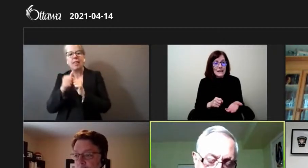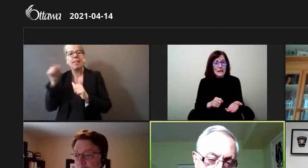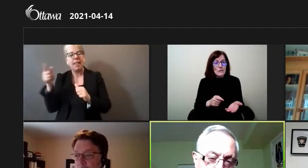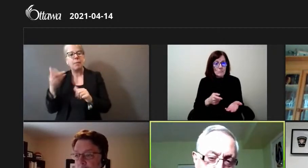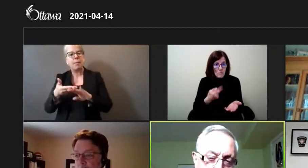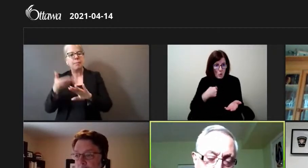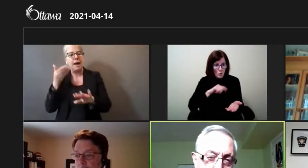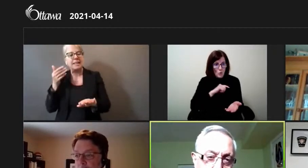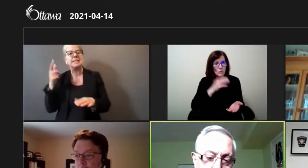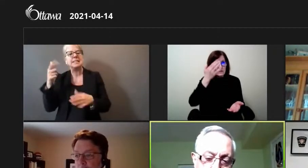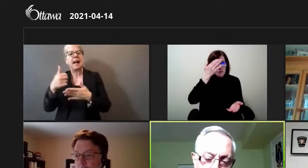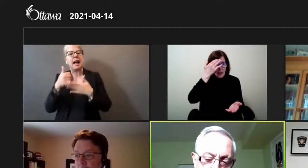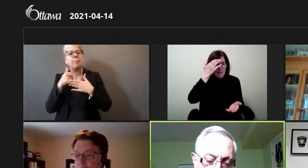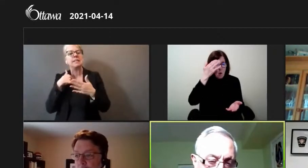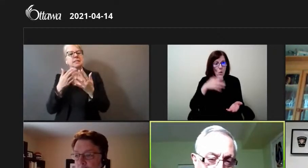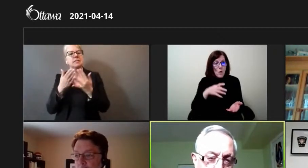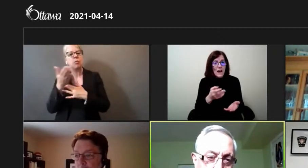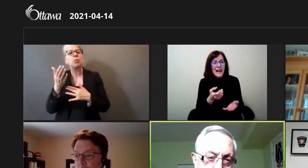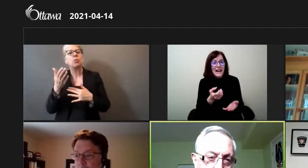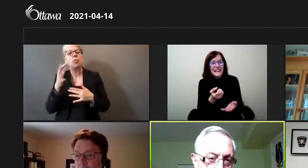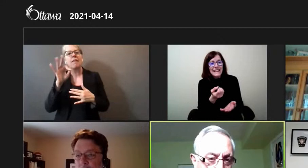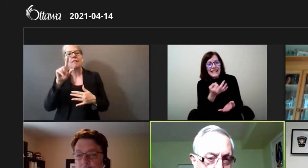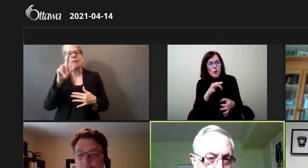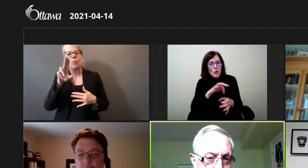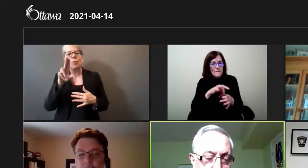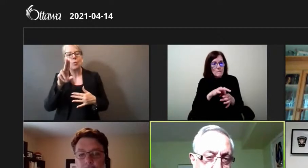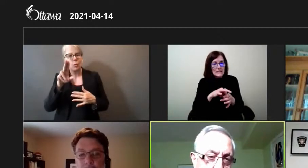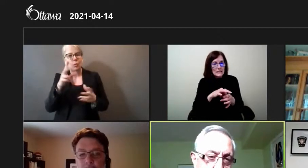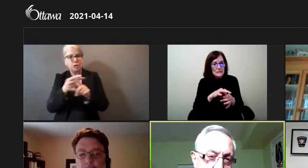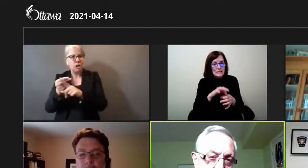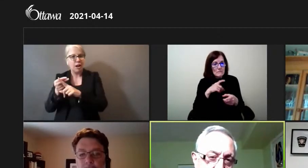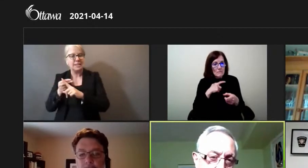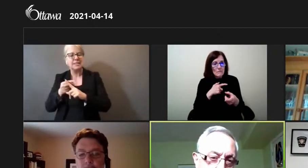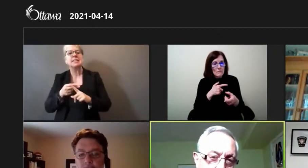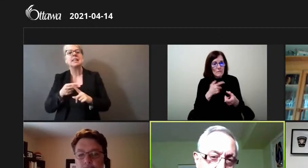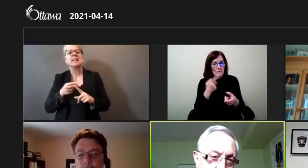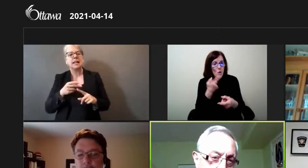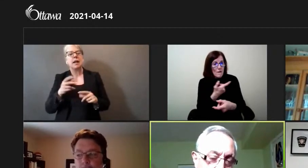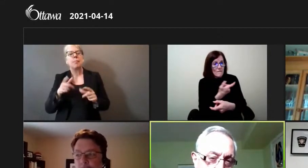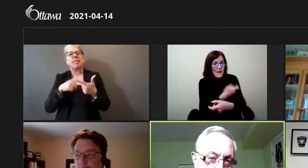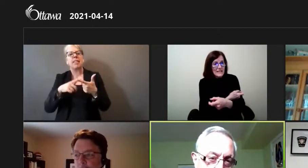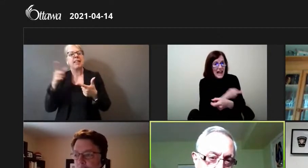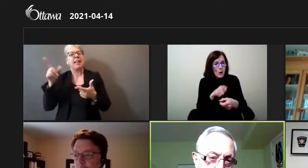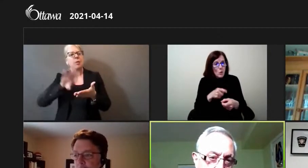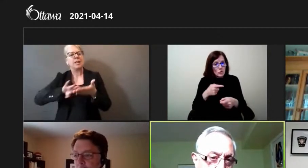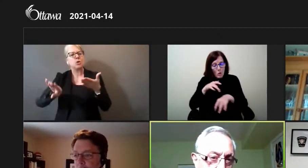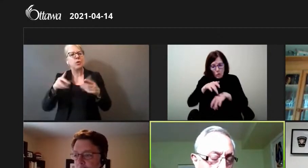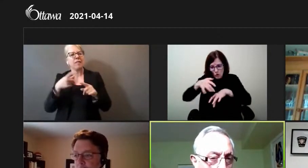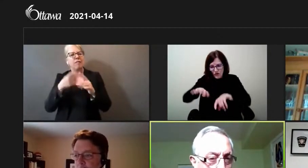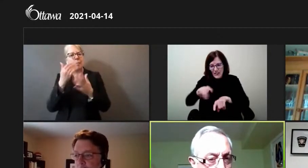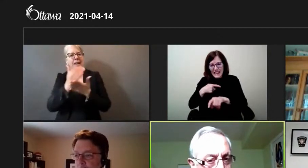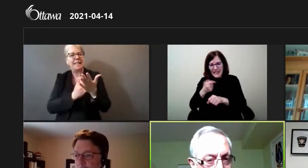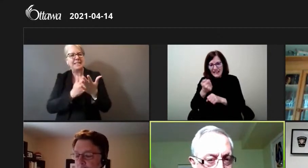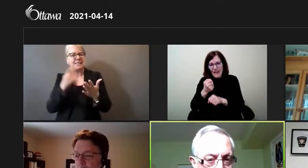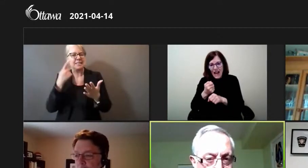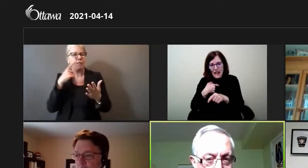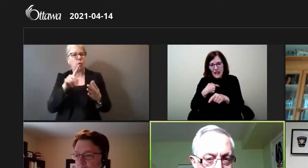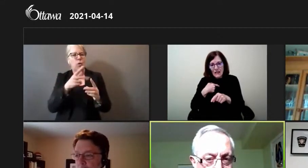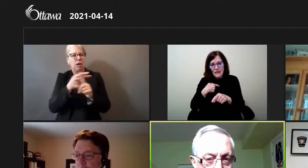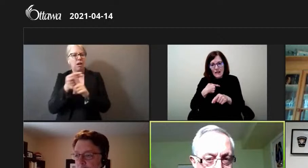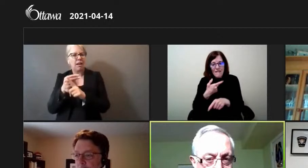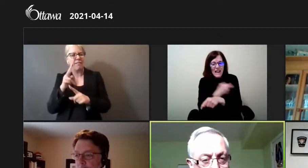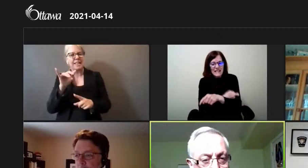and they help us through the flu shots, but then they were excluded from that list. So what do we have to